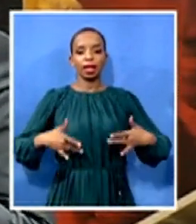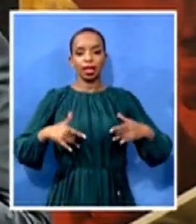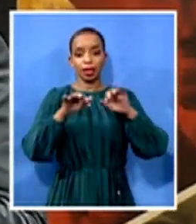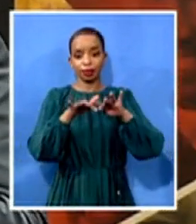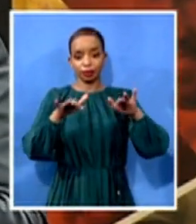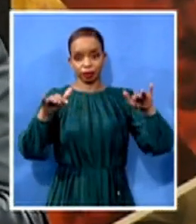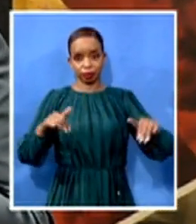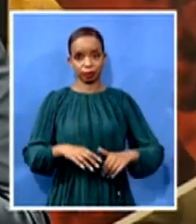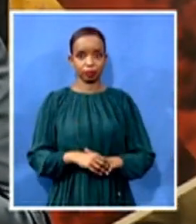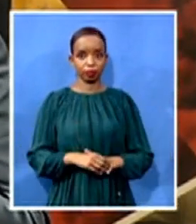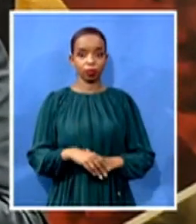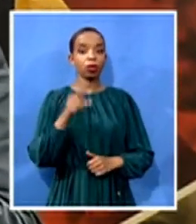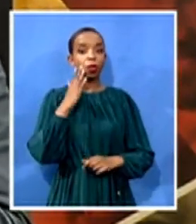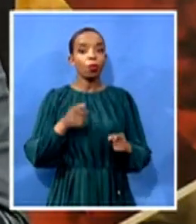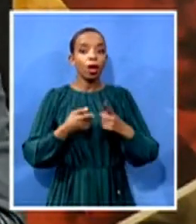nurses